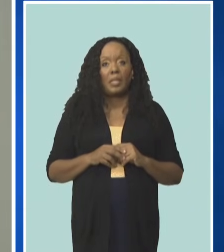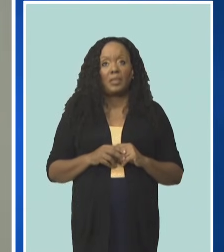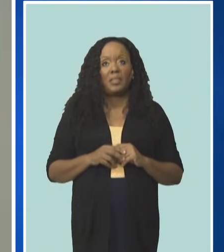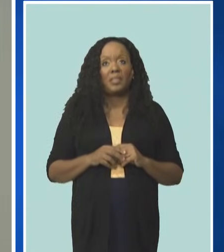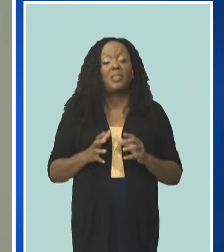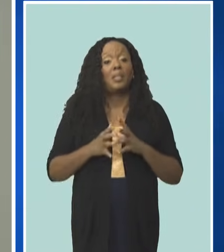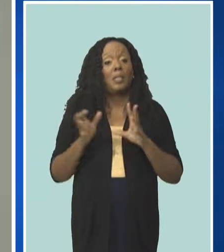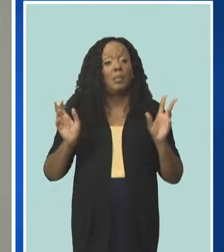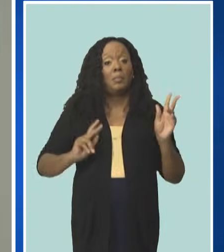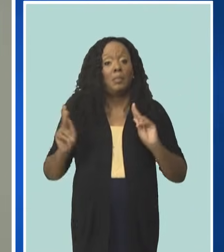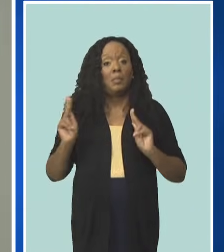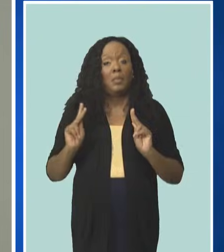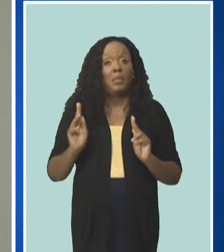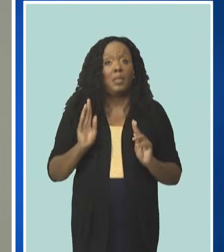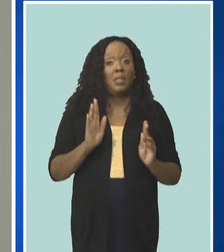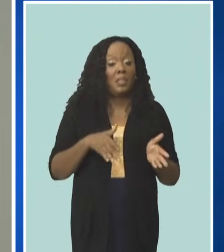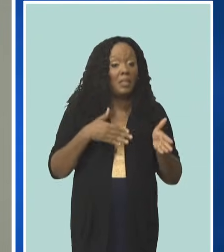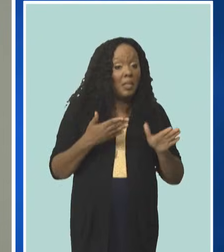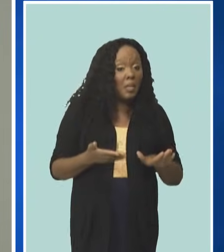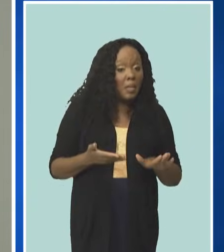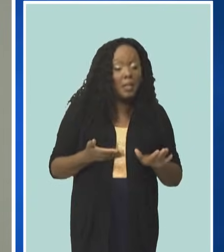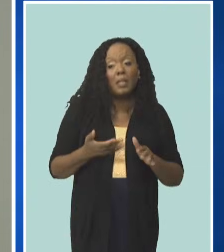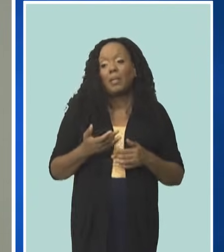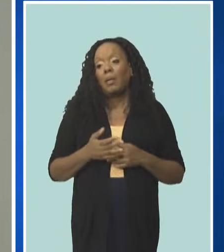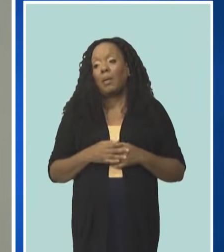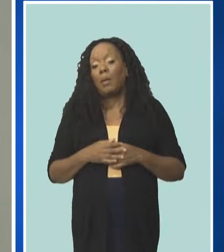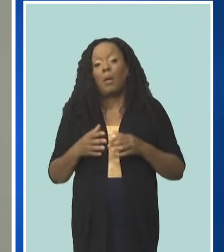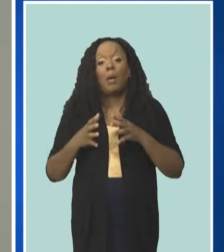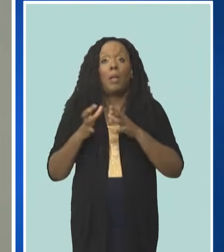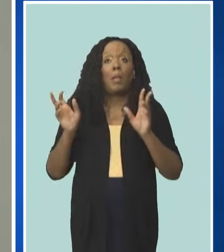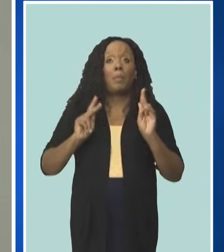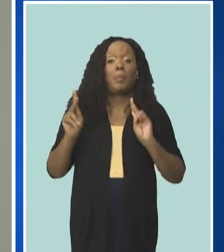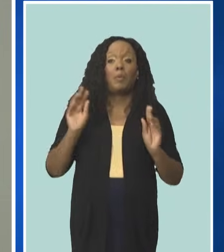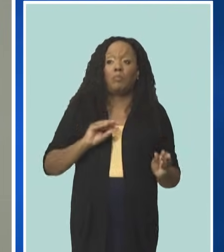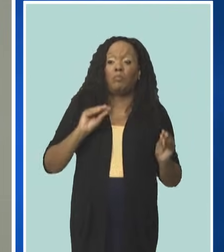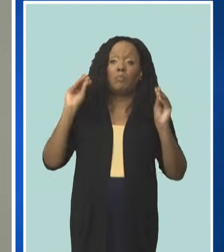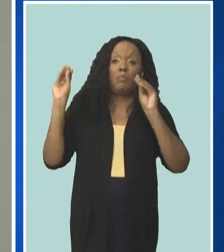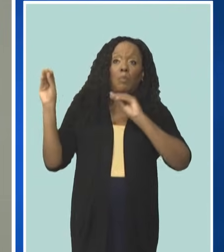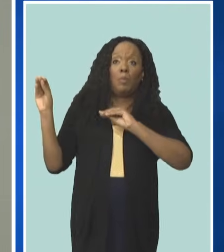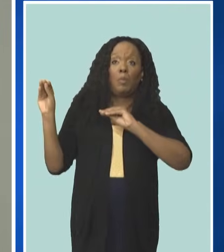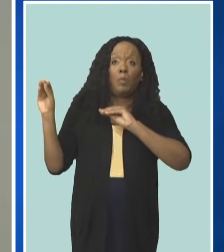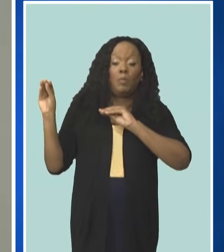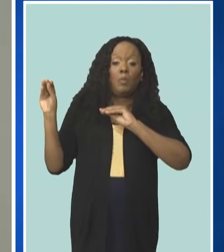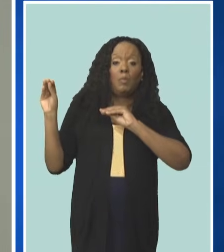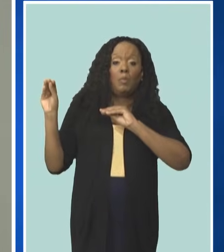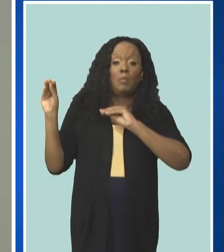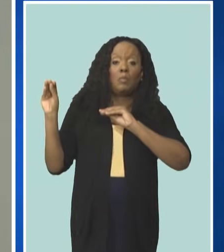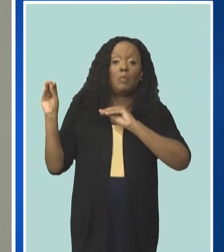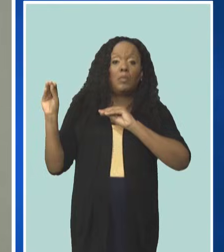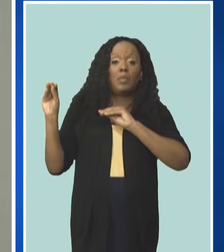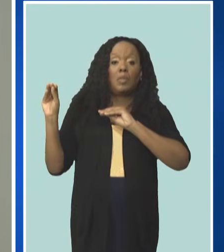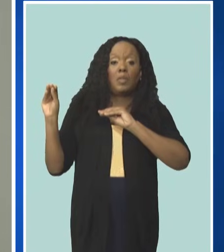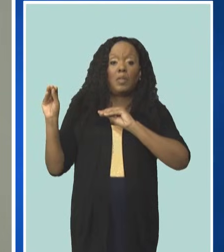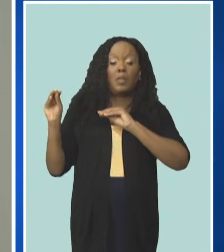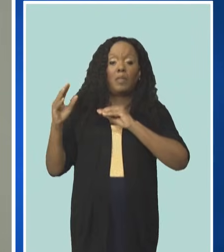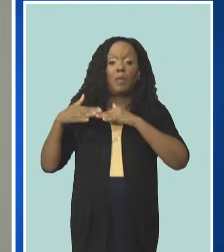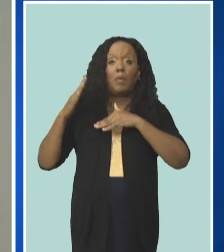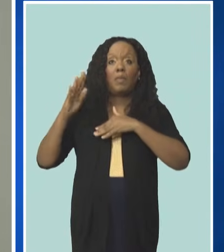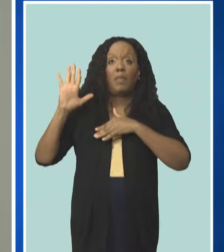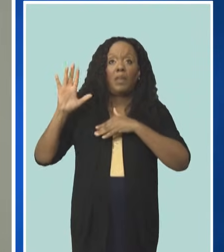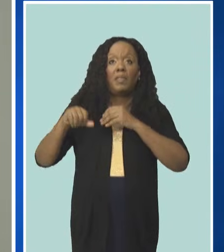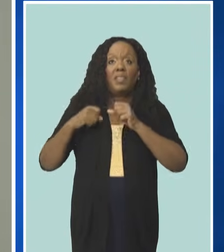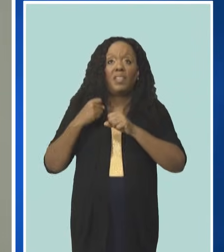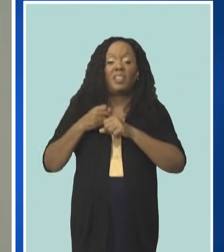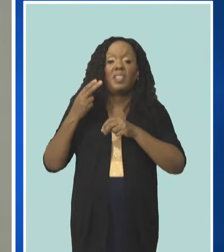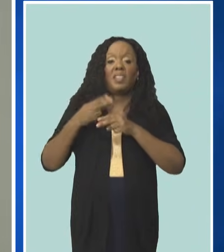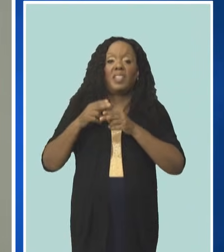be deceased or persons who have been off island for more than 5 years continuously should be taken